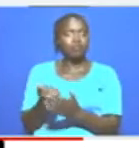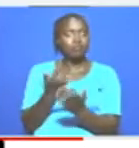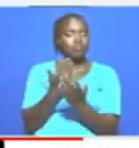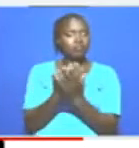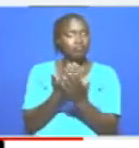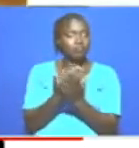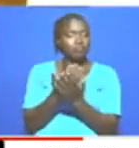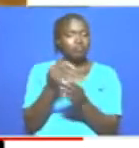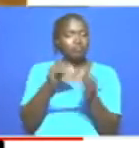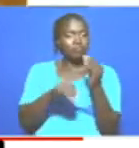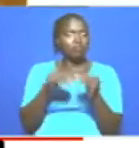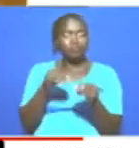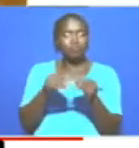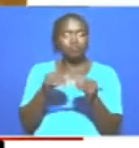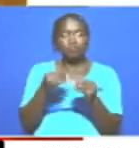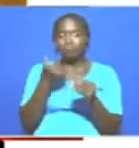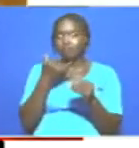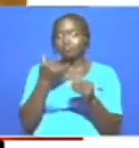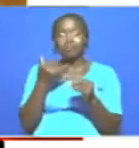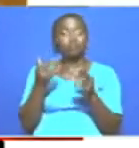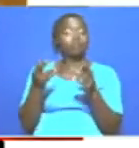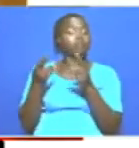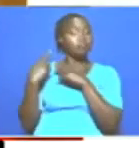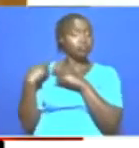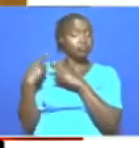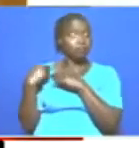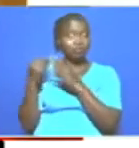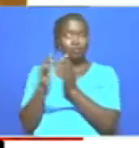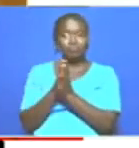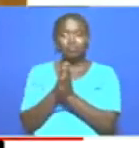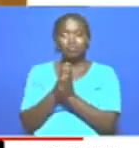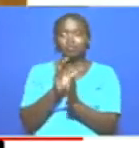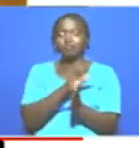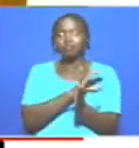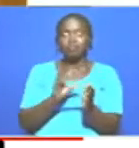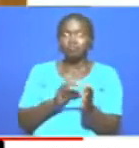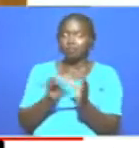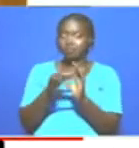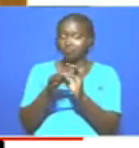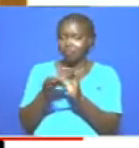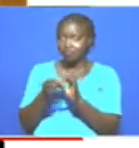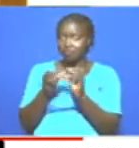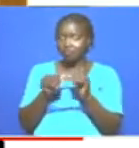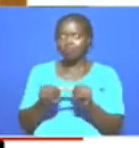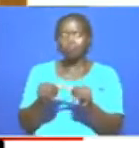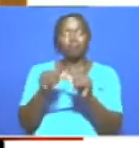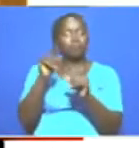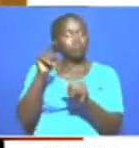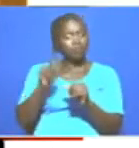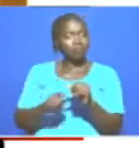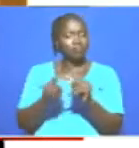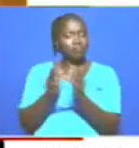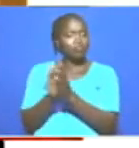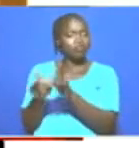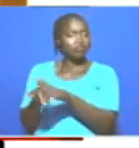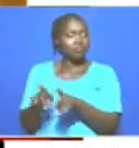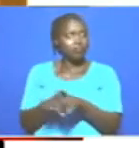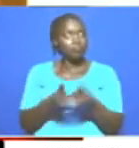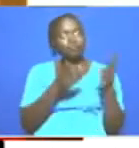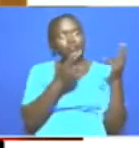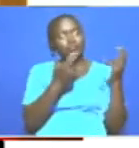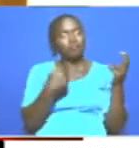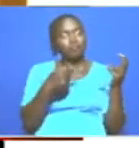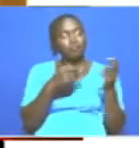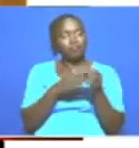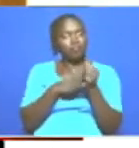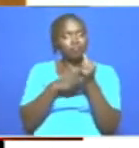offences accountable. The Commission hopes that the collaboration must be sustained. It is also our hope that the guidelines that